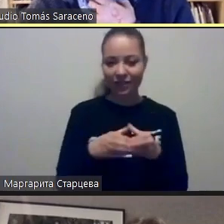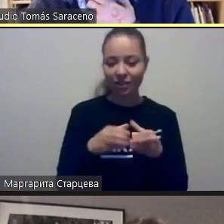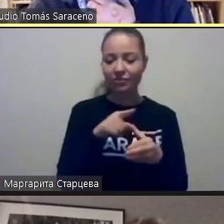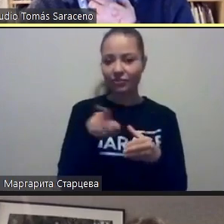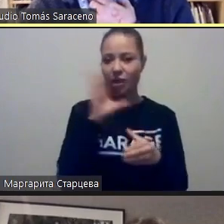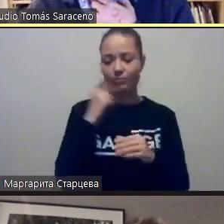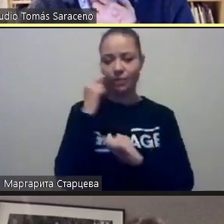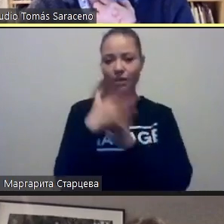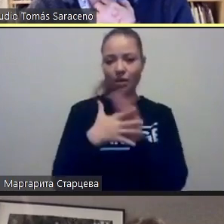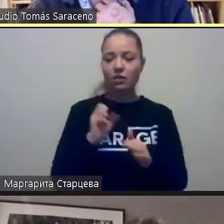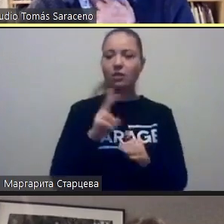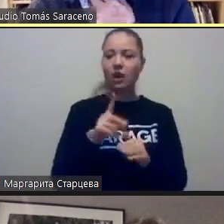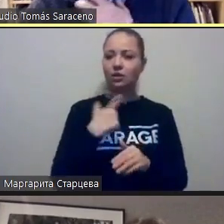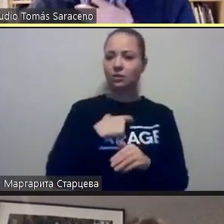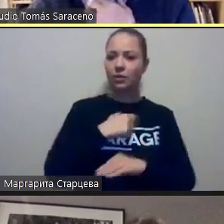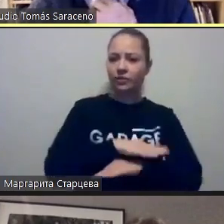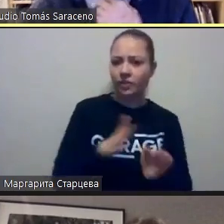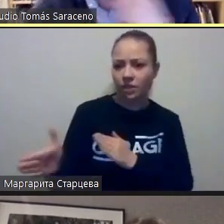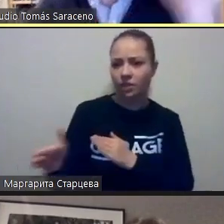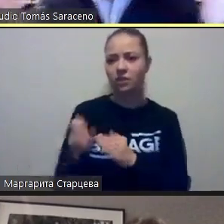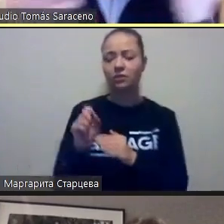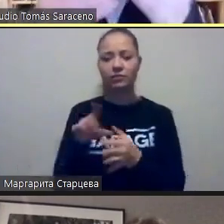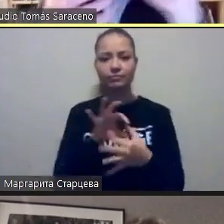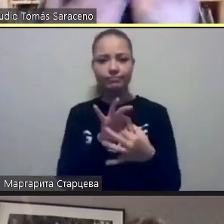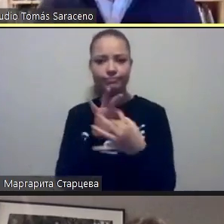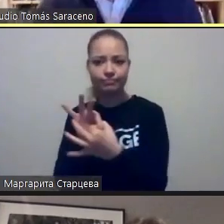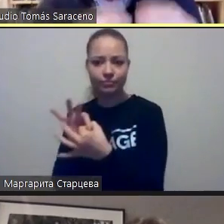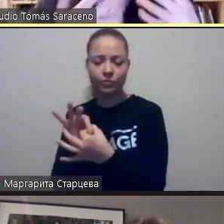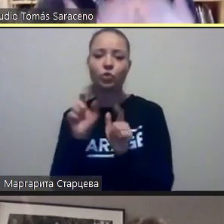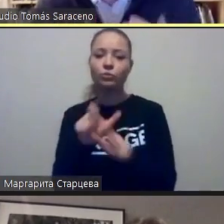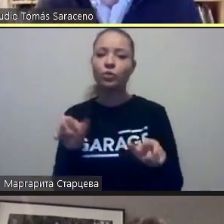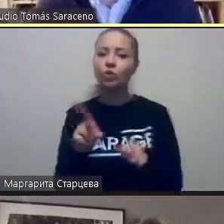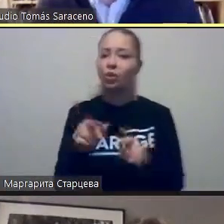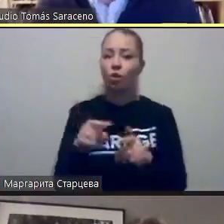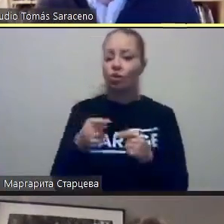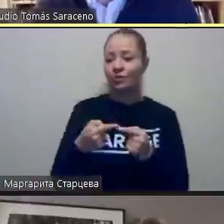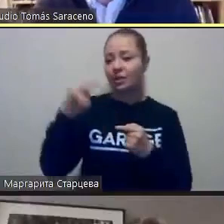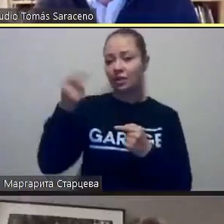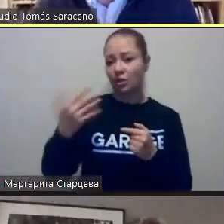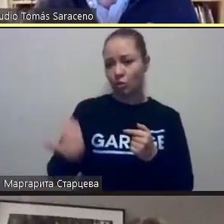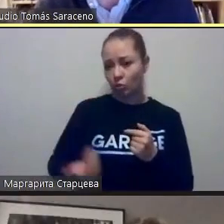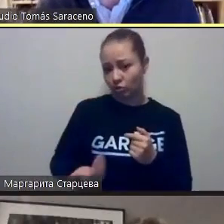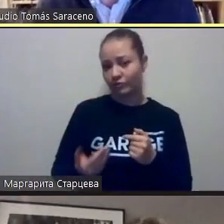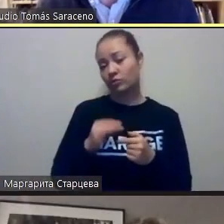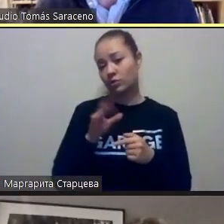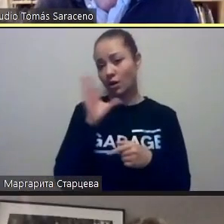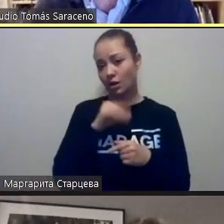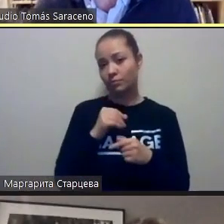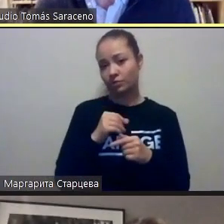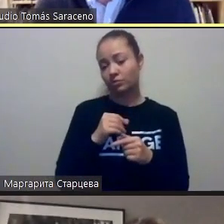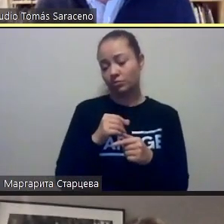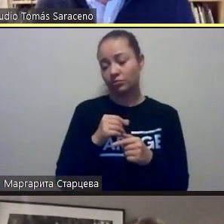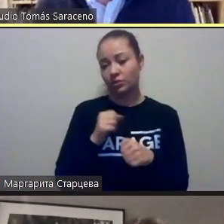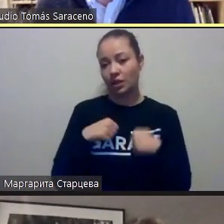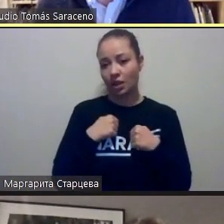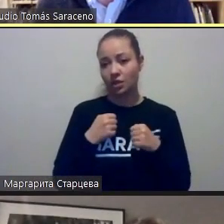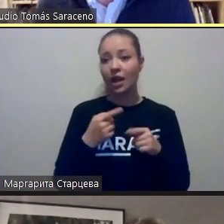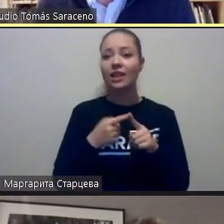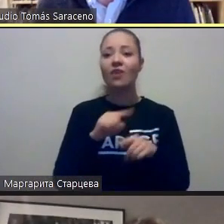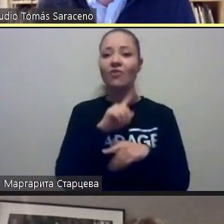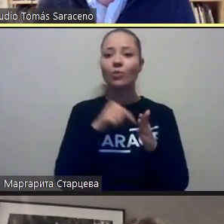area who would like to maybe engage. But it's really about self-organizing, self-forming,